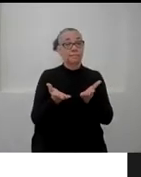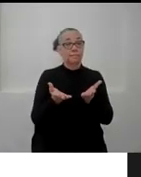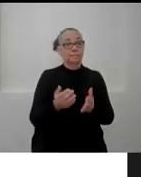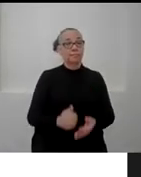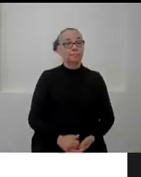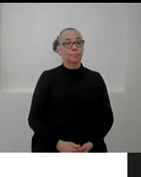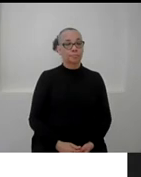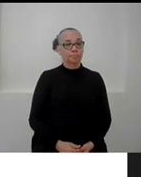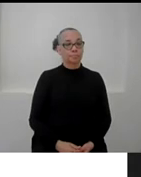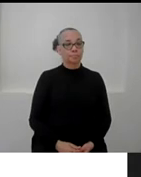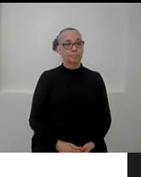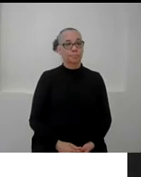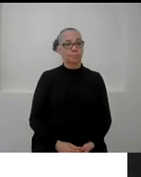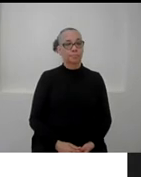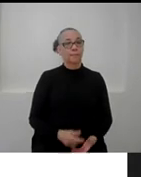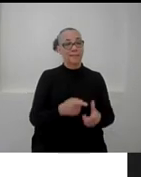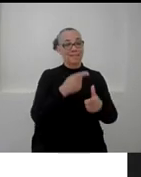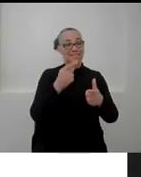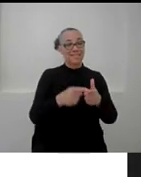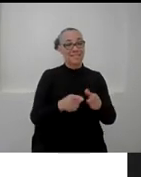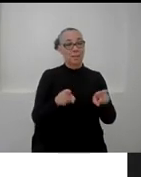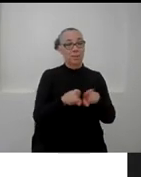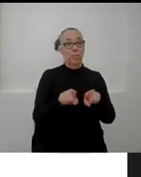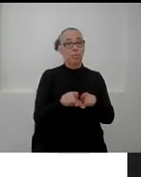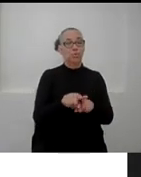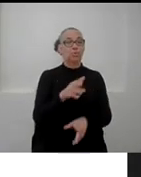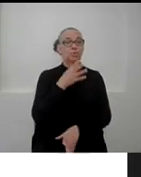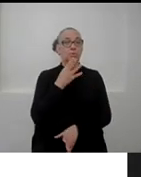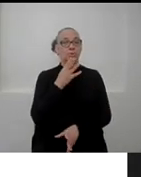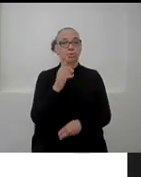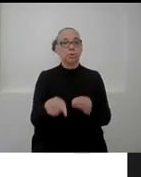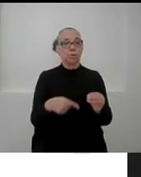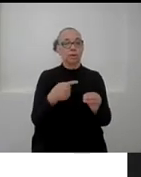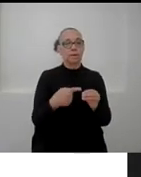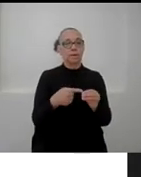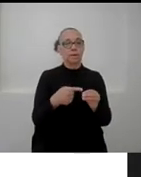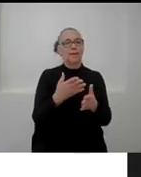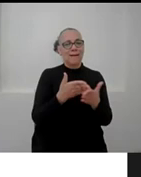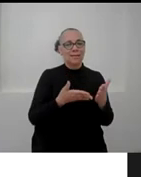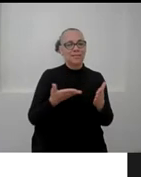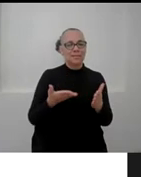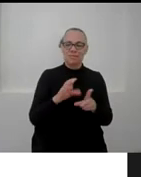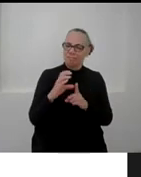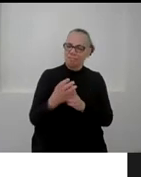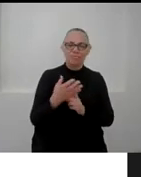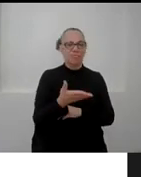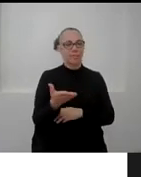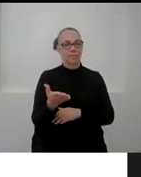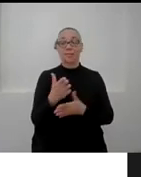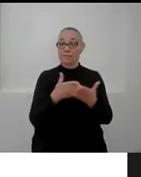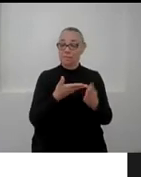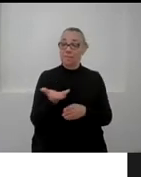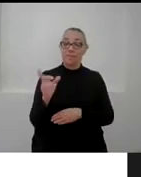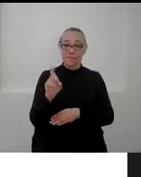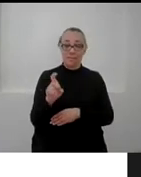And then I'll also be talking about some of the cultural things, some of the things that need to happen